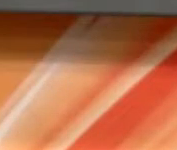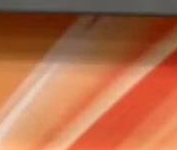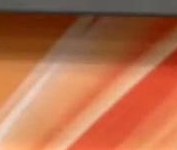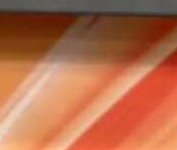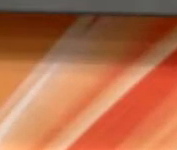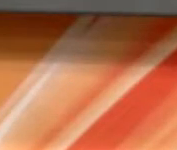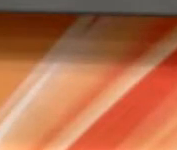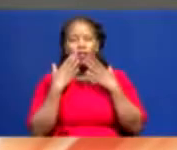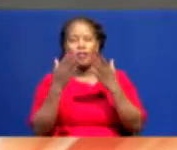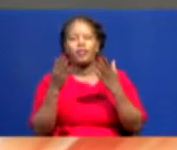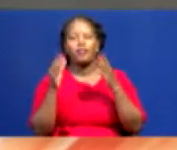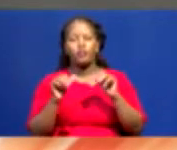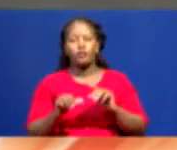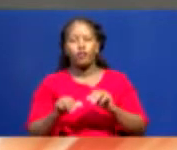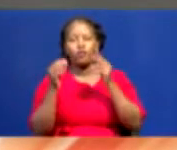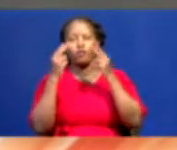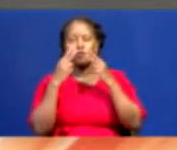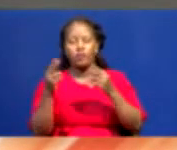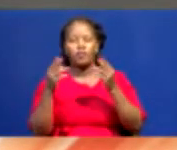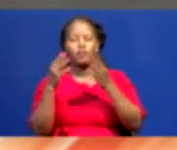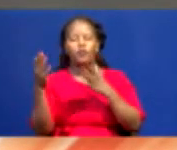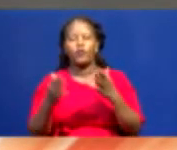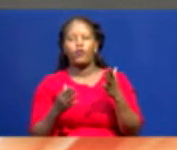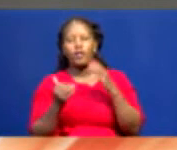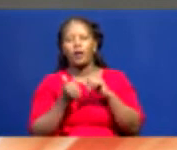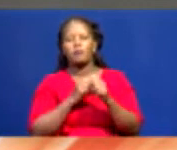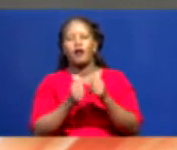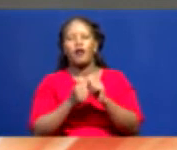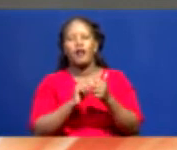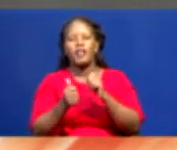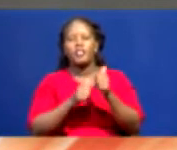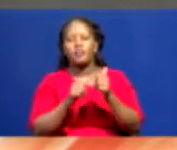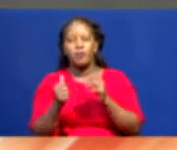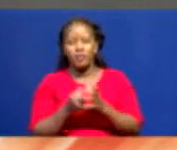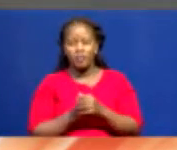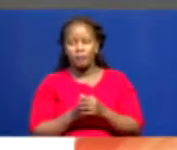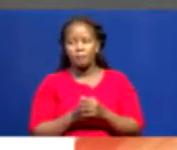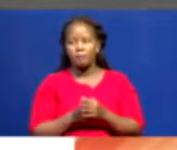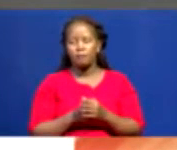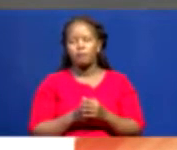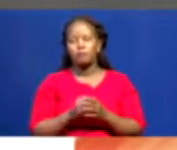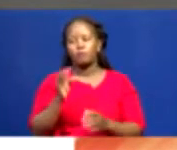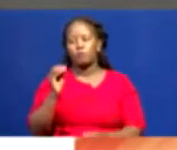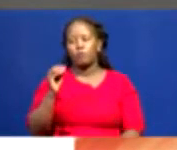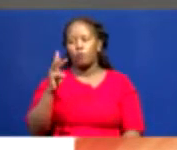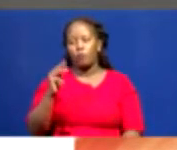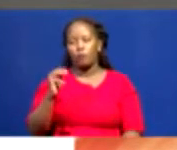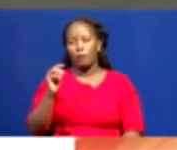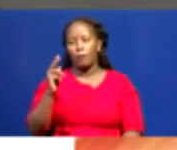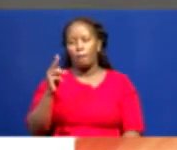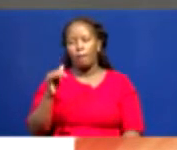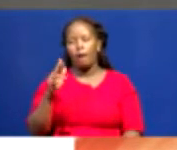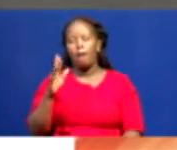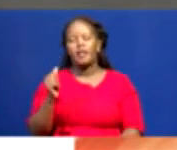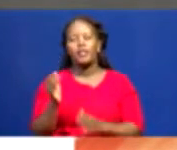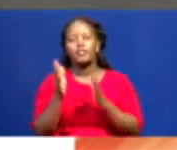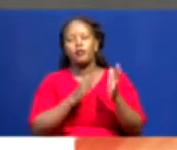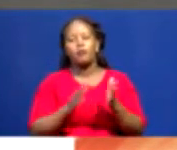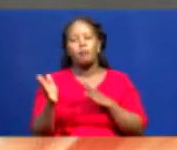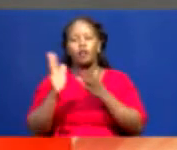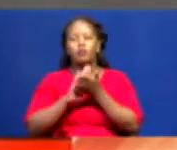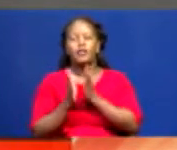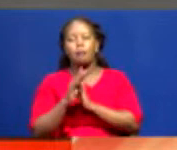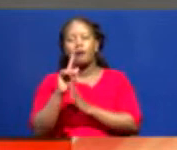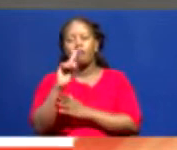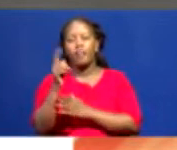Thank you for staying with us. Welcome to Channel One Sports. African champion Ferdinand Omanyala is aiming to become the first Kenyan to win